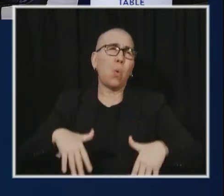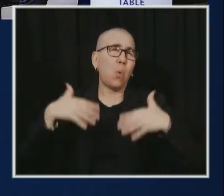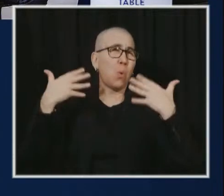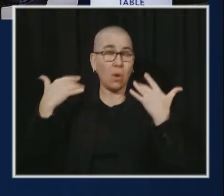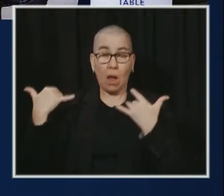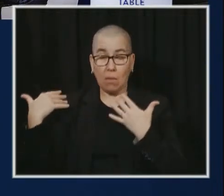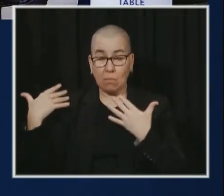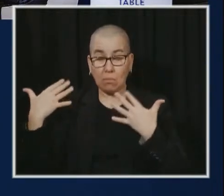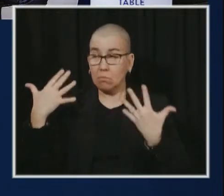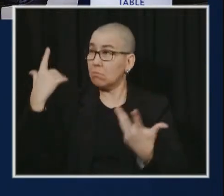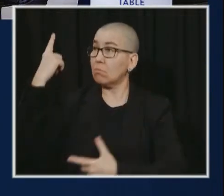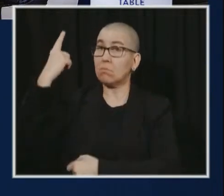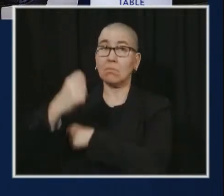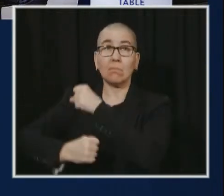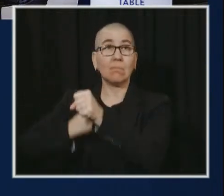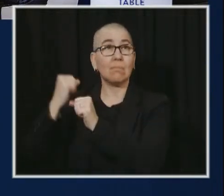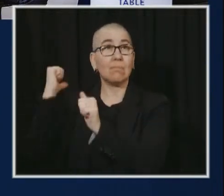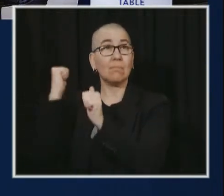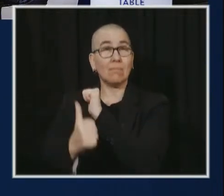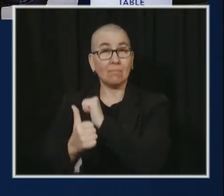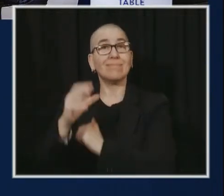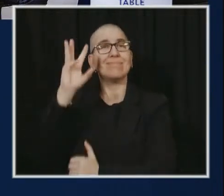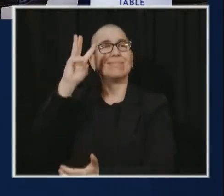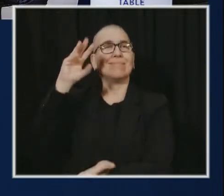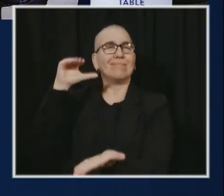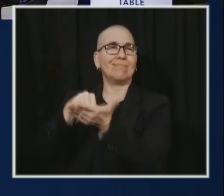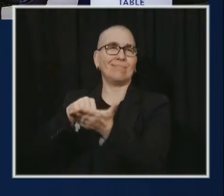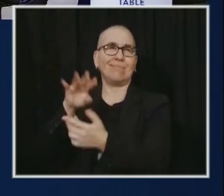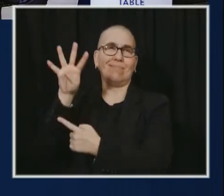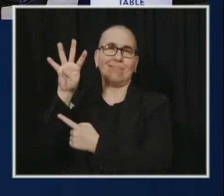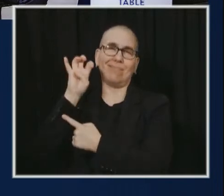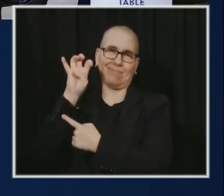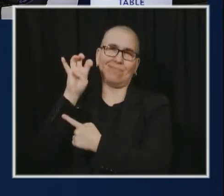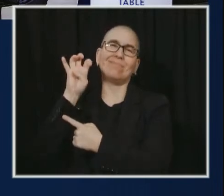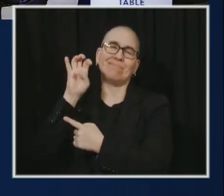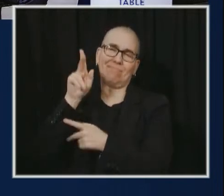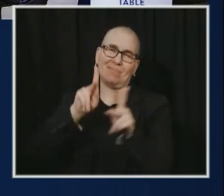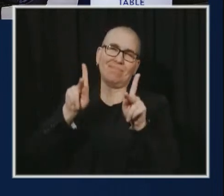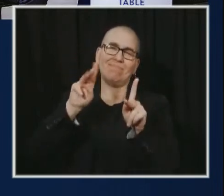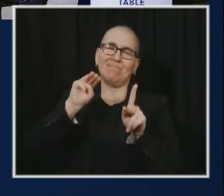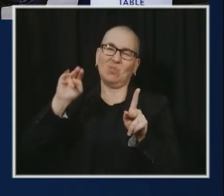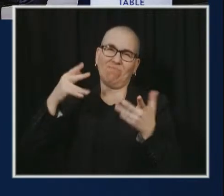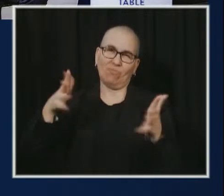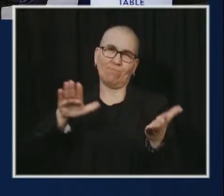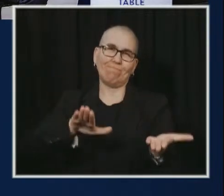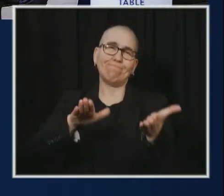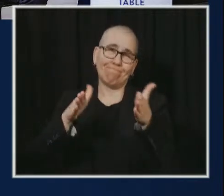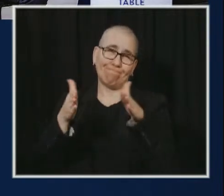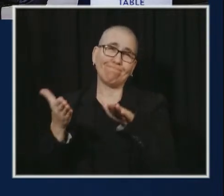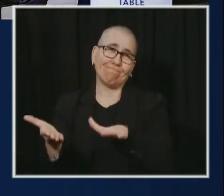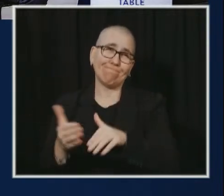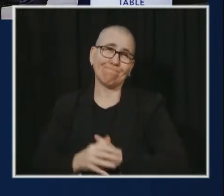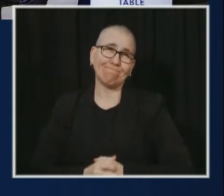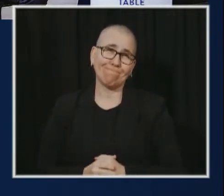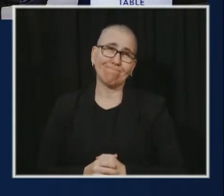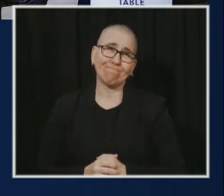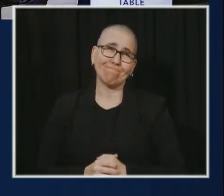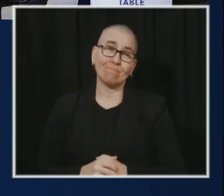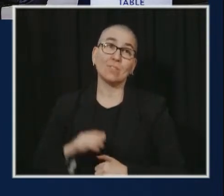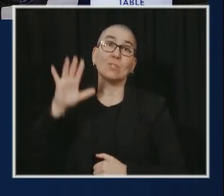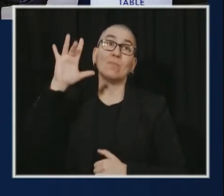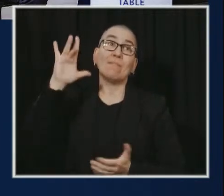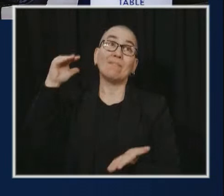6,450 Minnesotans have lost their lives. 500,000 have had it, and 25,000 have at times been hospitalized